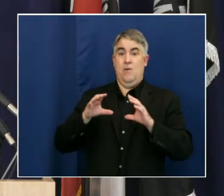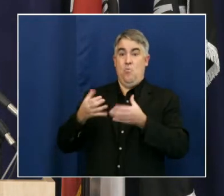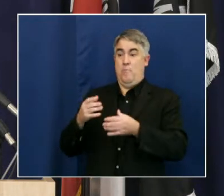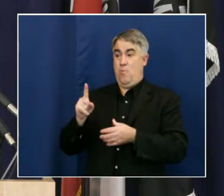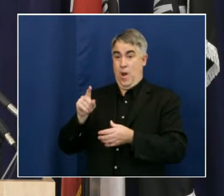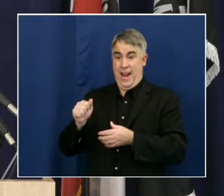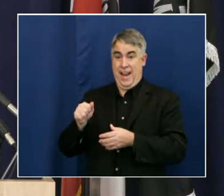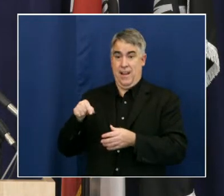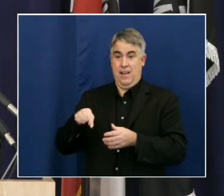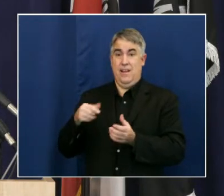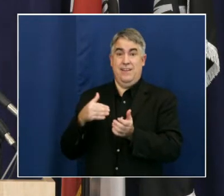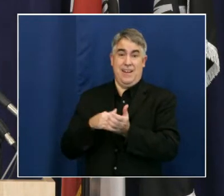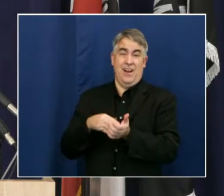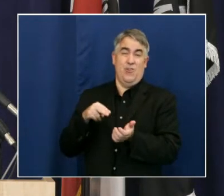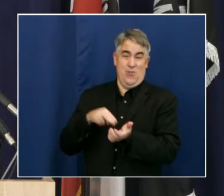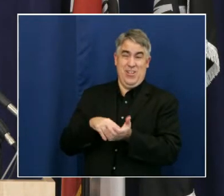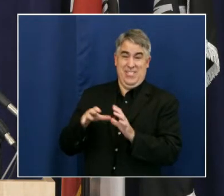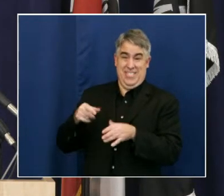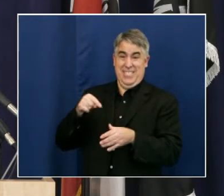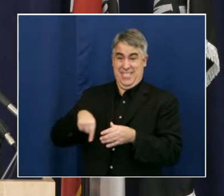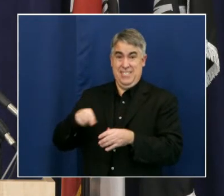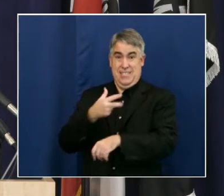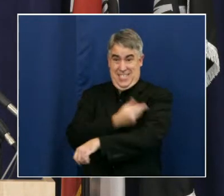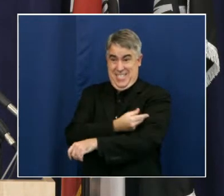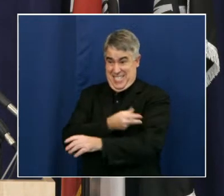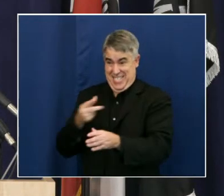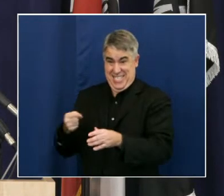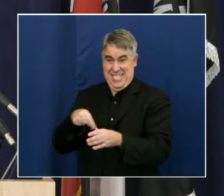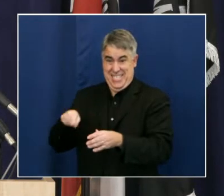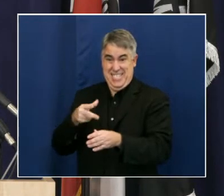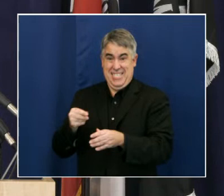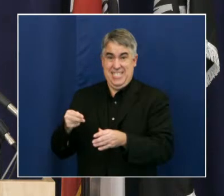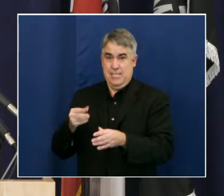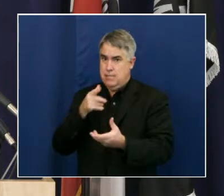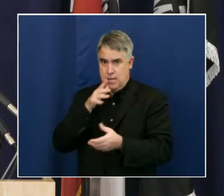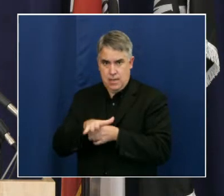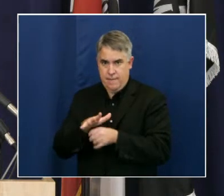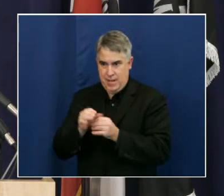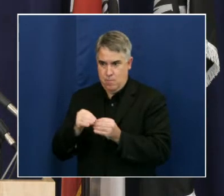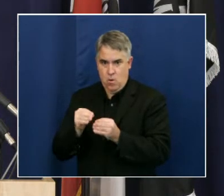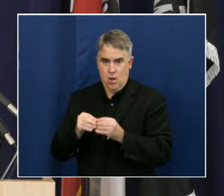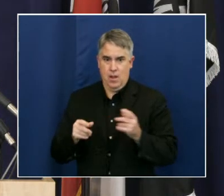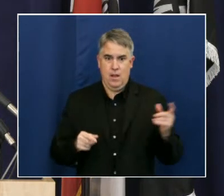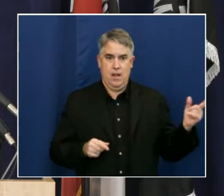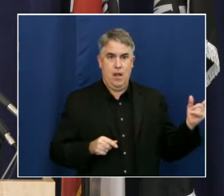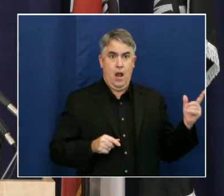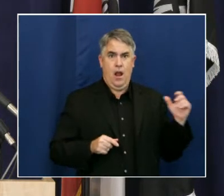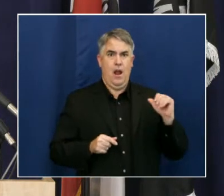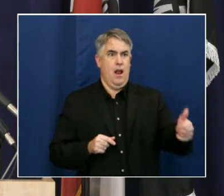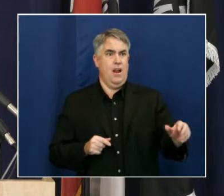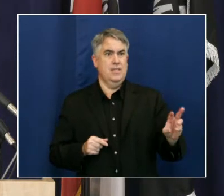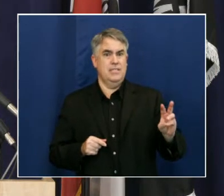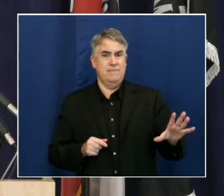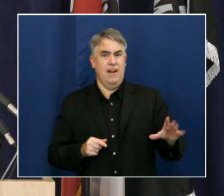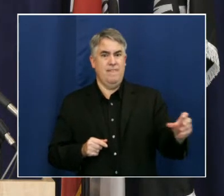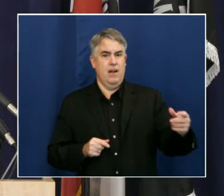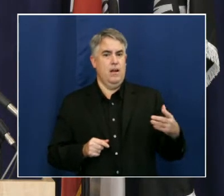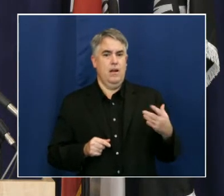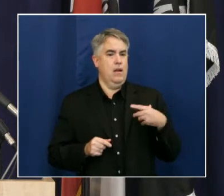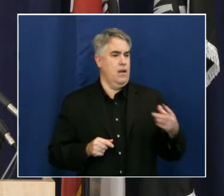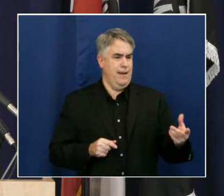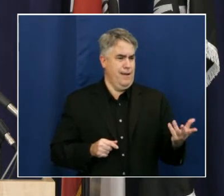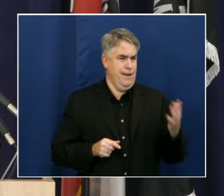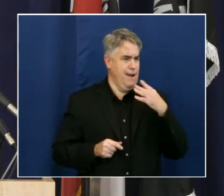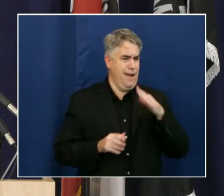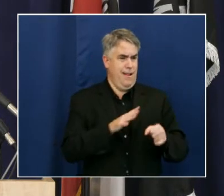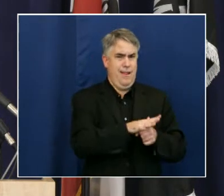much less everyone who's 65 and older in Tier 1B. And again, Tier 1A, you're spot